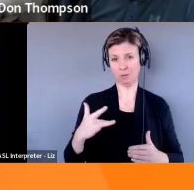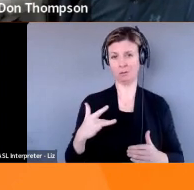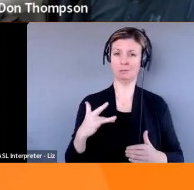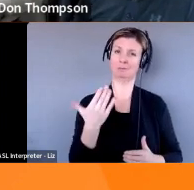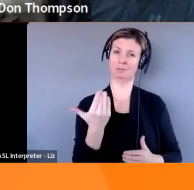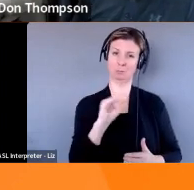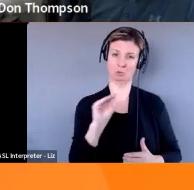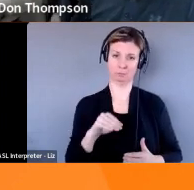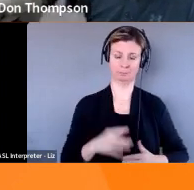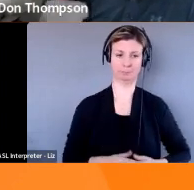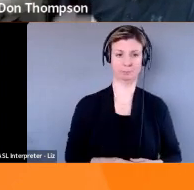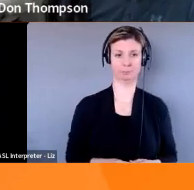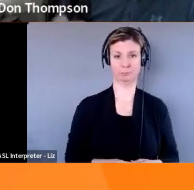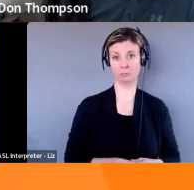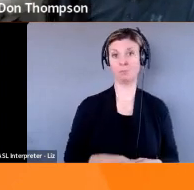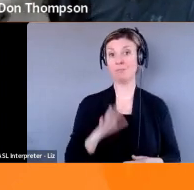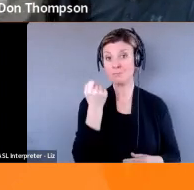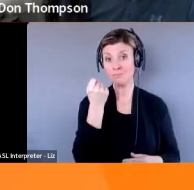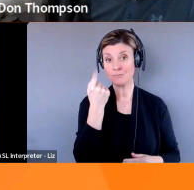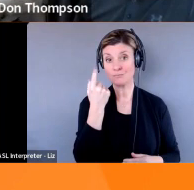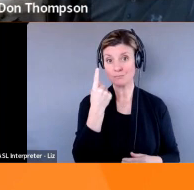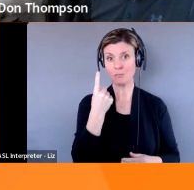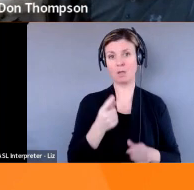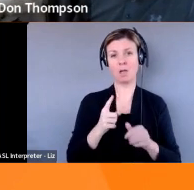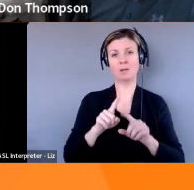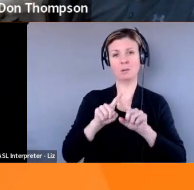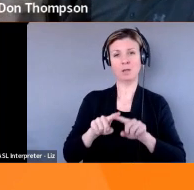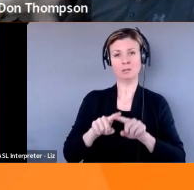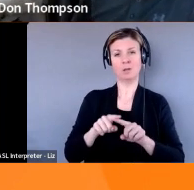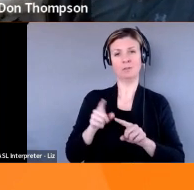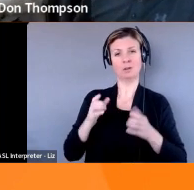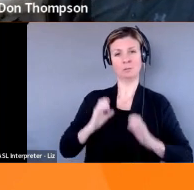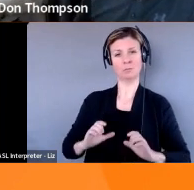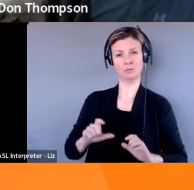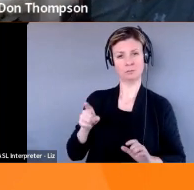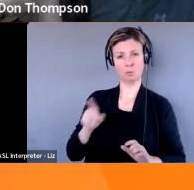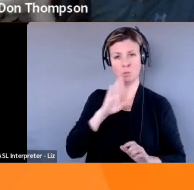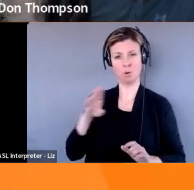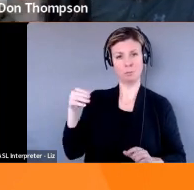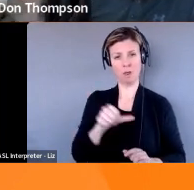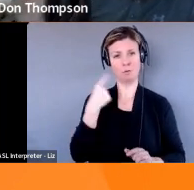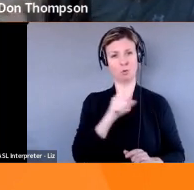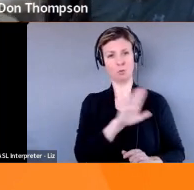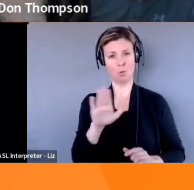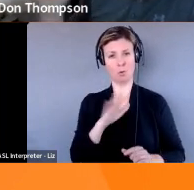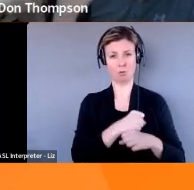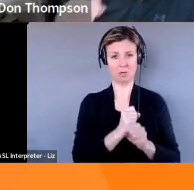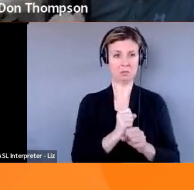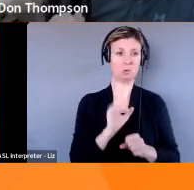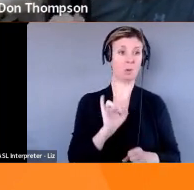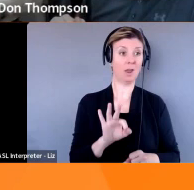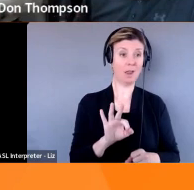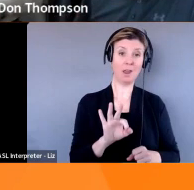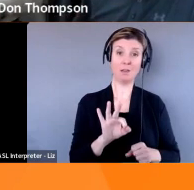categories. And this is based on what the customer pays for the product. So if you run a sale of your $25 product and you make